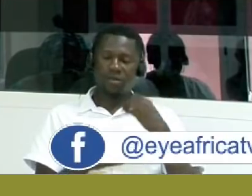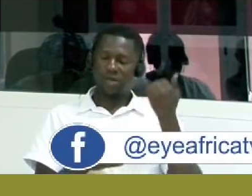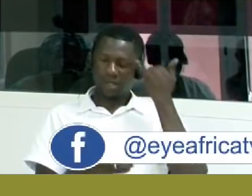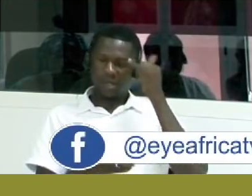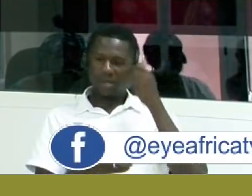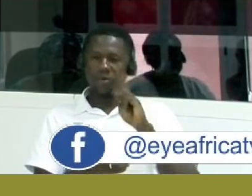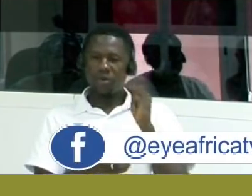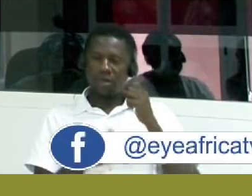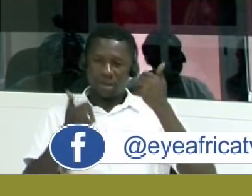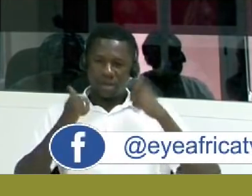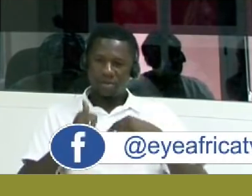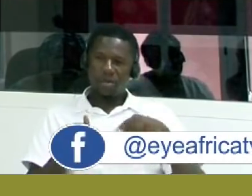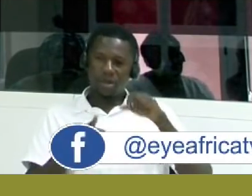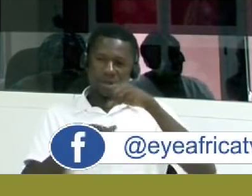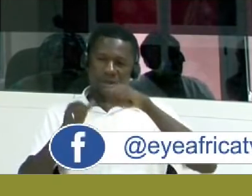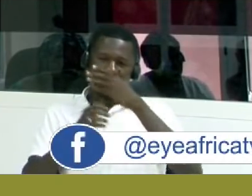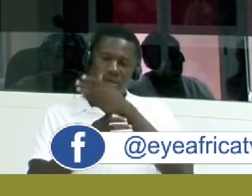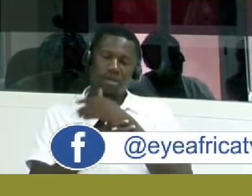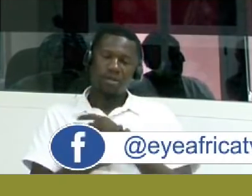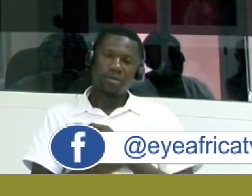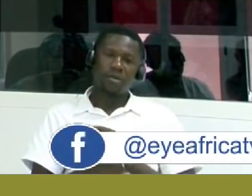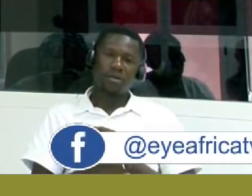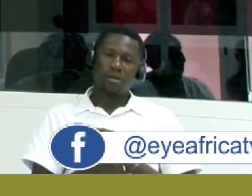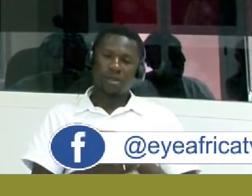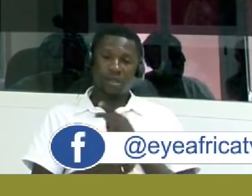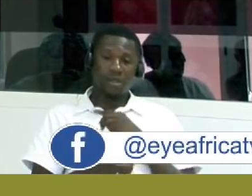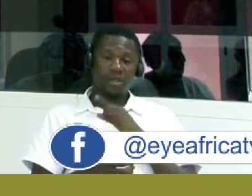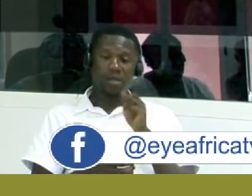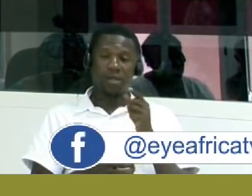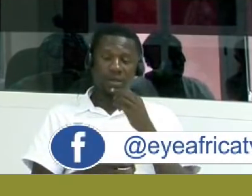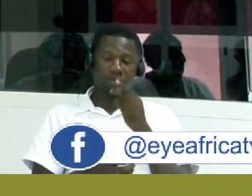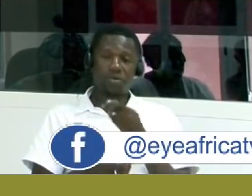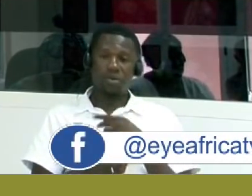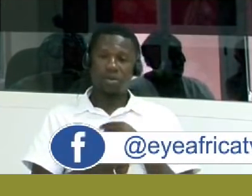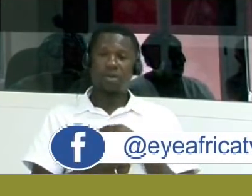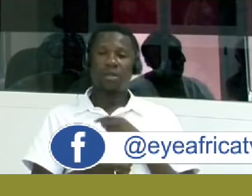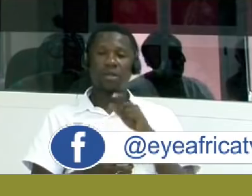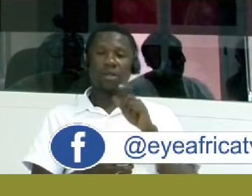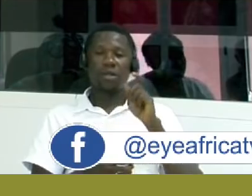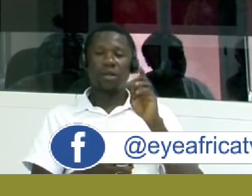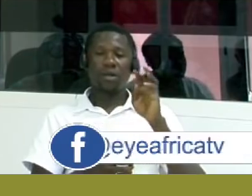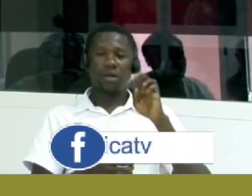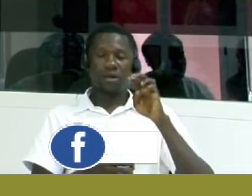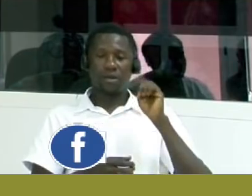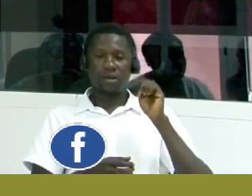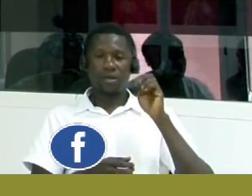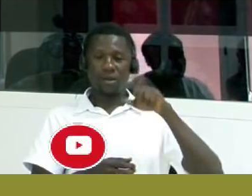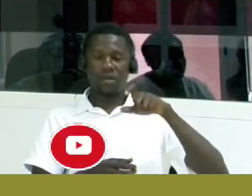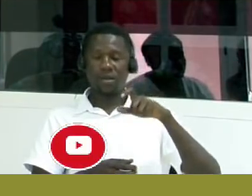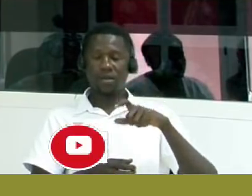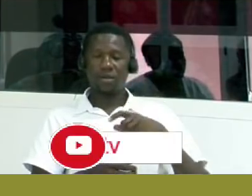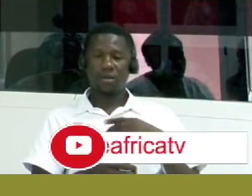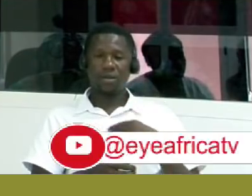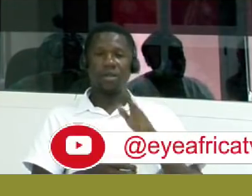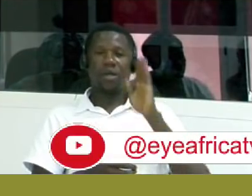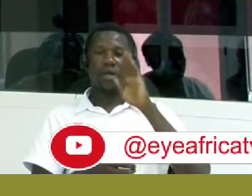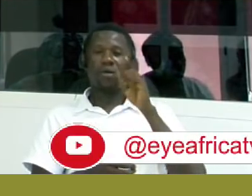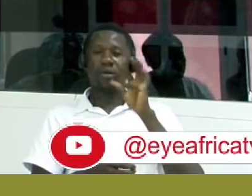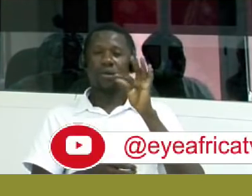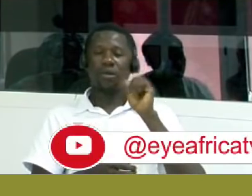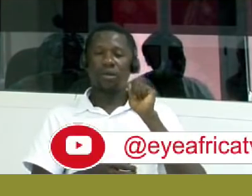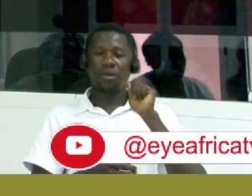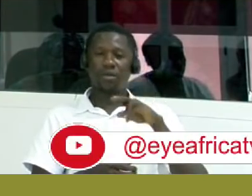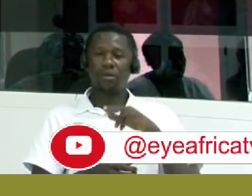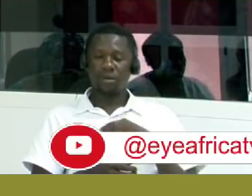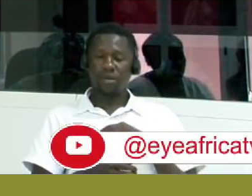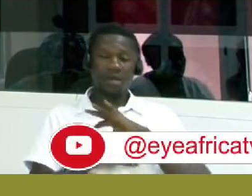And he too said to me, Rex, I said, hello, Tam. Everything is quiet. Everything is good. Everything is this. Everything